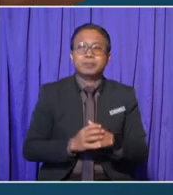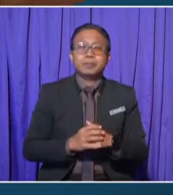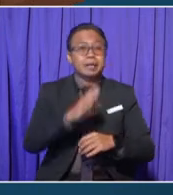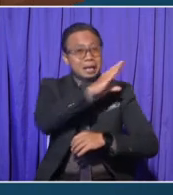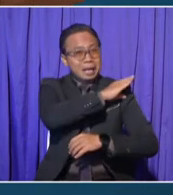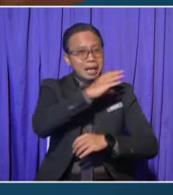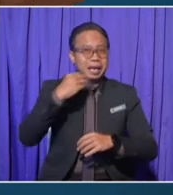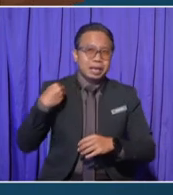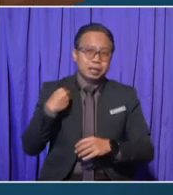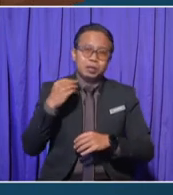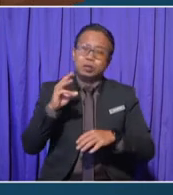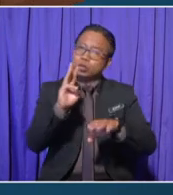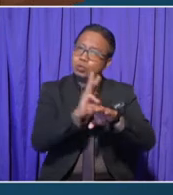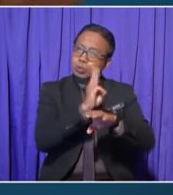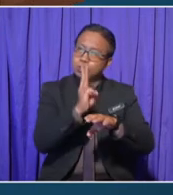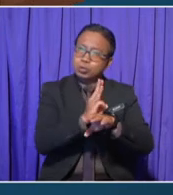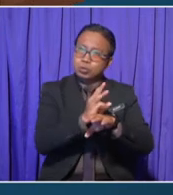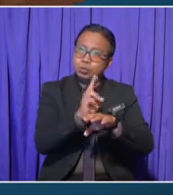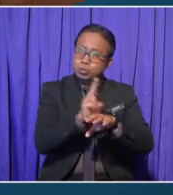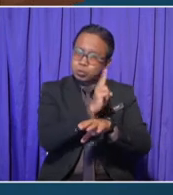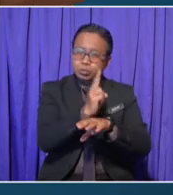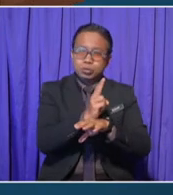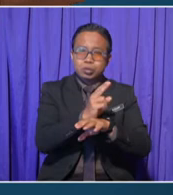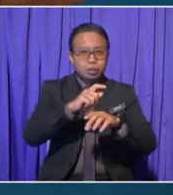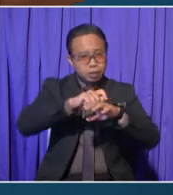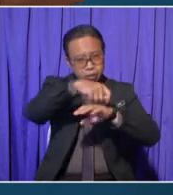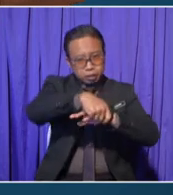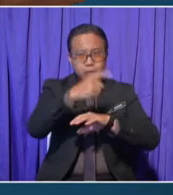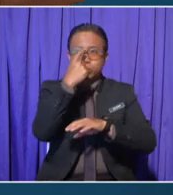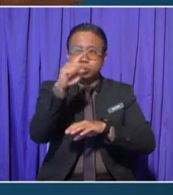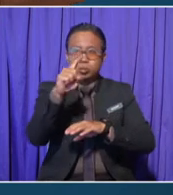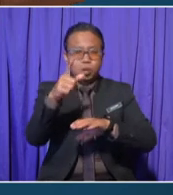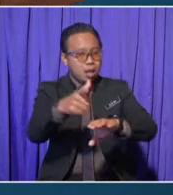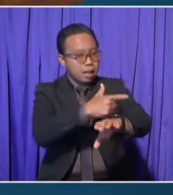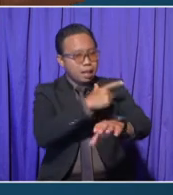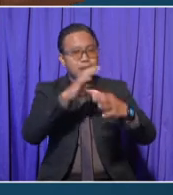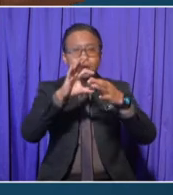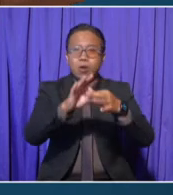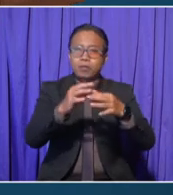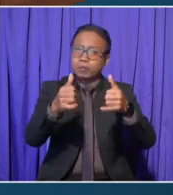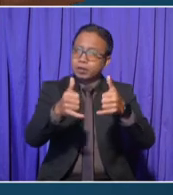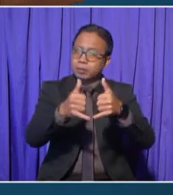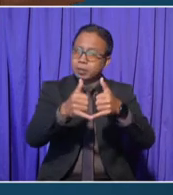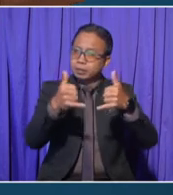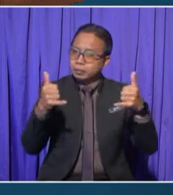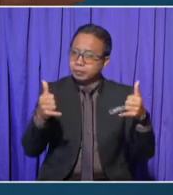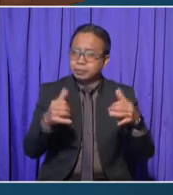And we use a measuring tape to measure the length of a wardrobe.